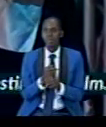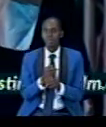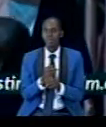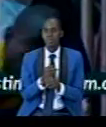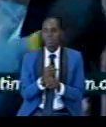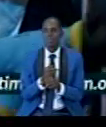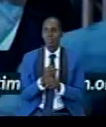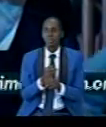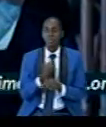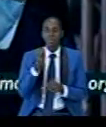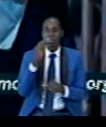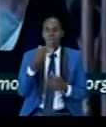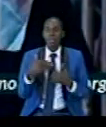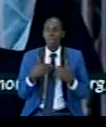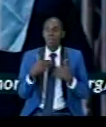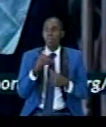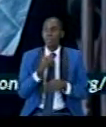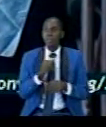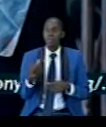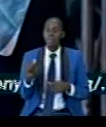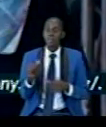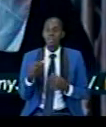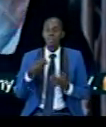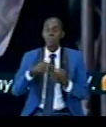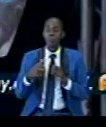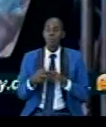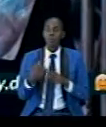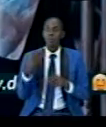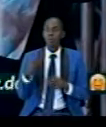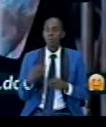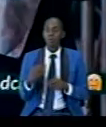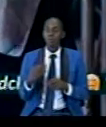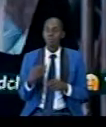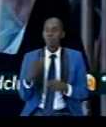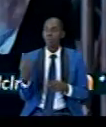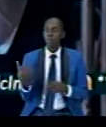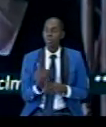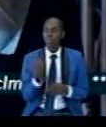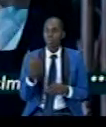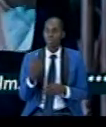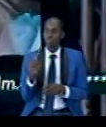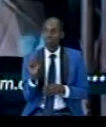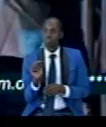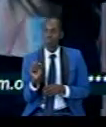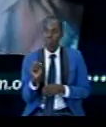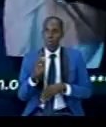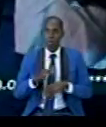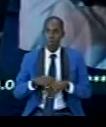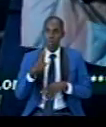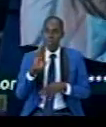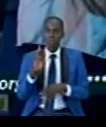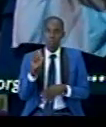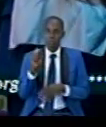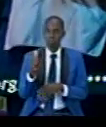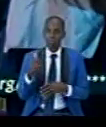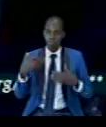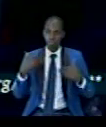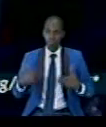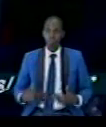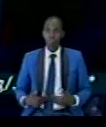enuresis, that is bedwetting, since birth. She's here to give a